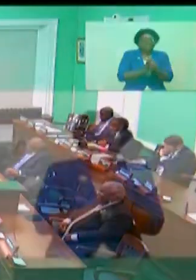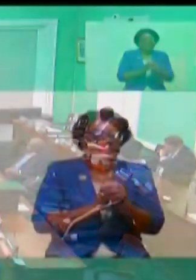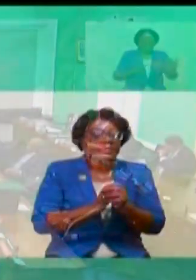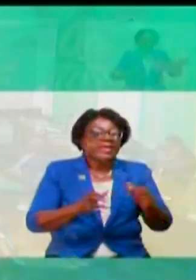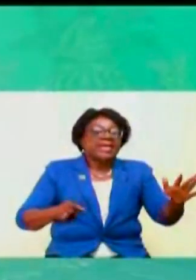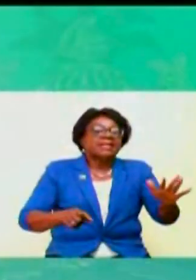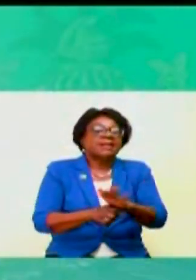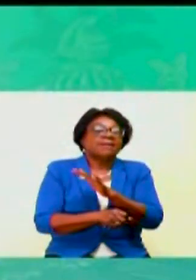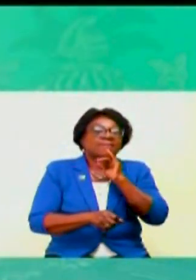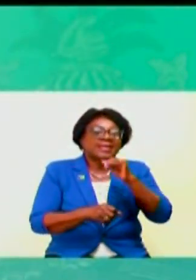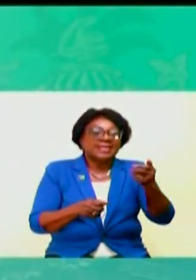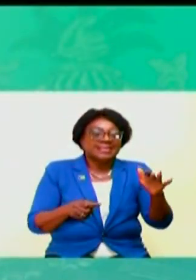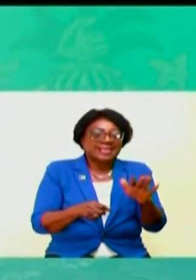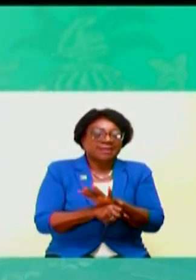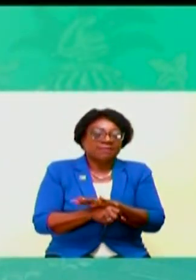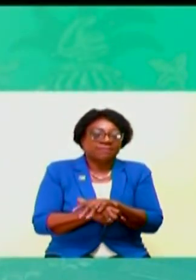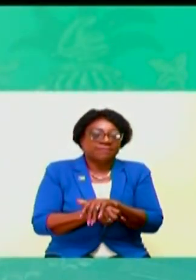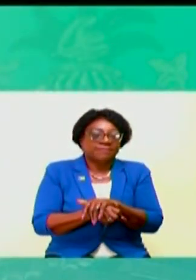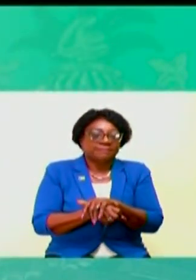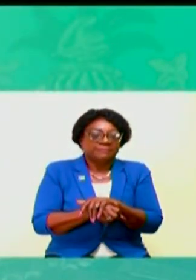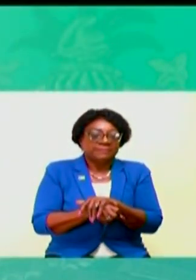Enough is enough.